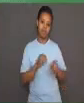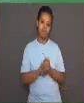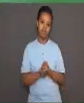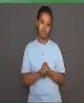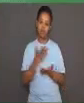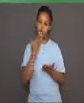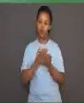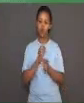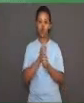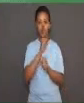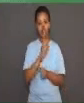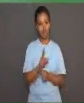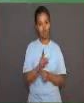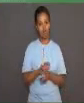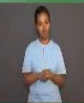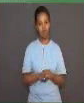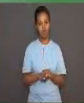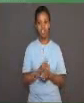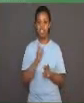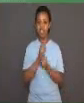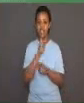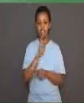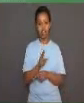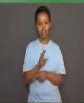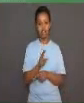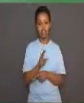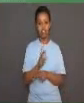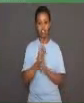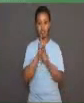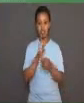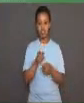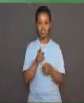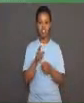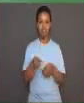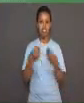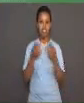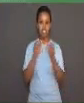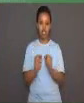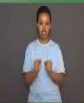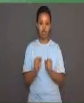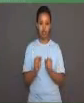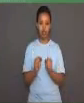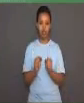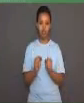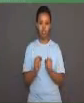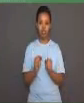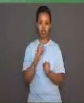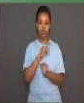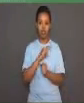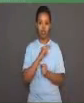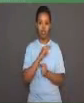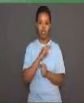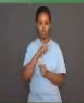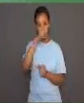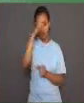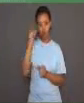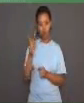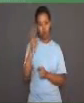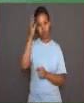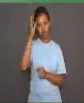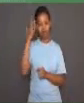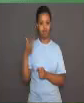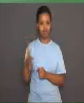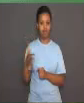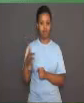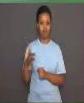Welcome back, students. Great job. I am sure you were able to list characteristics like dark skin